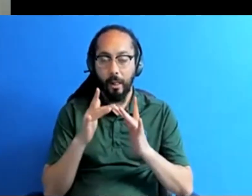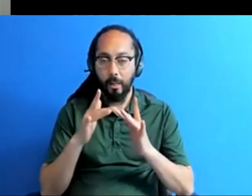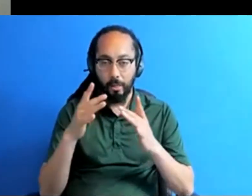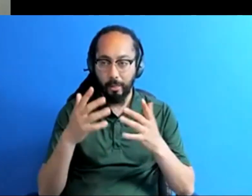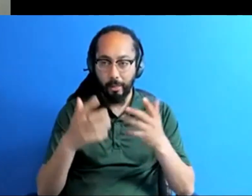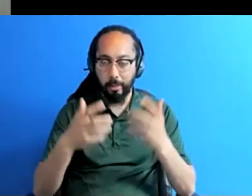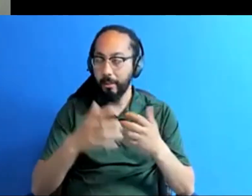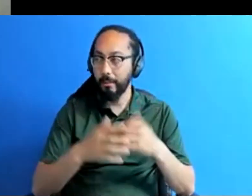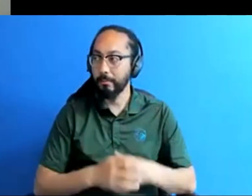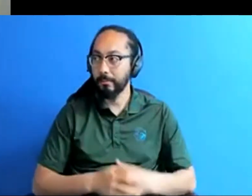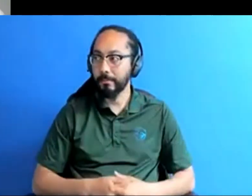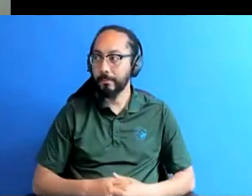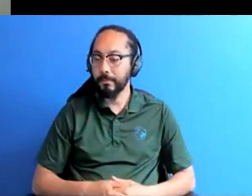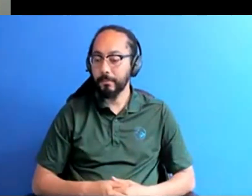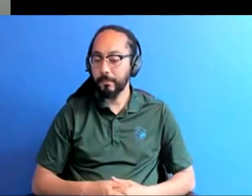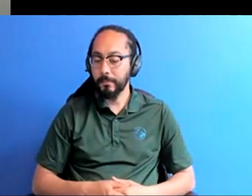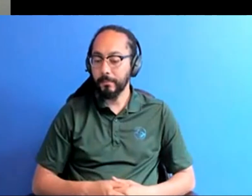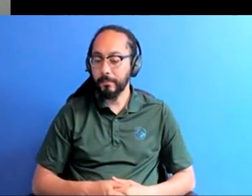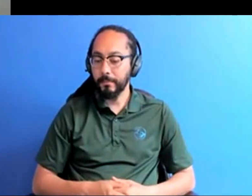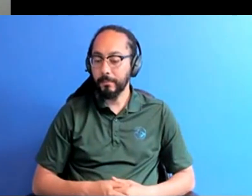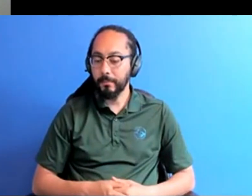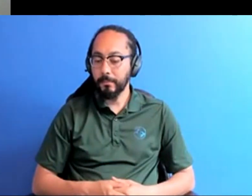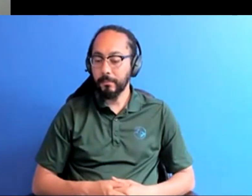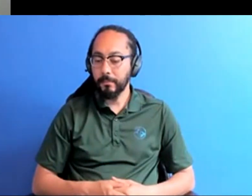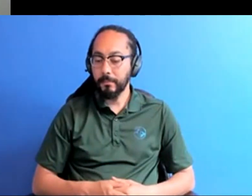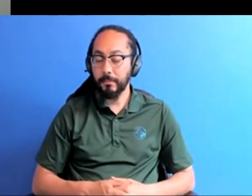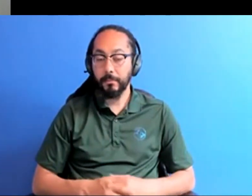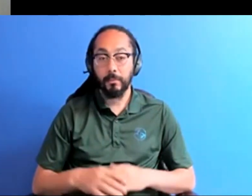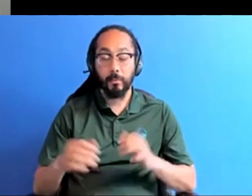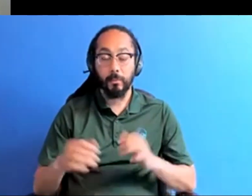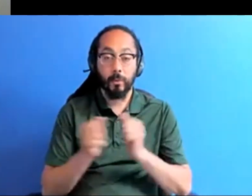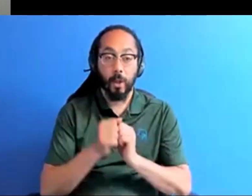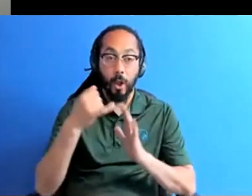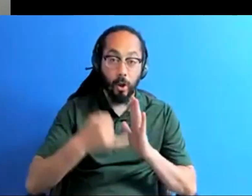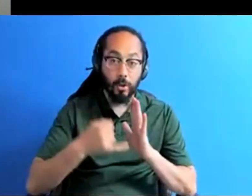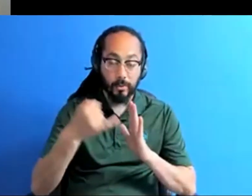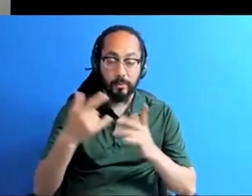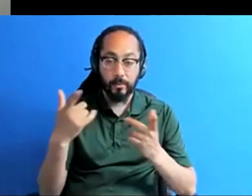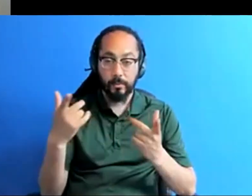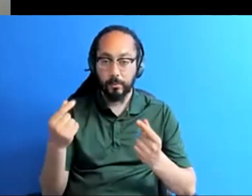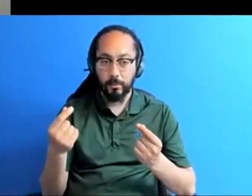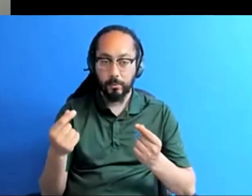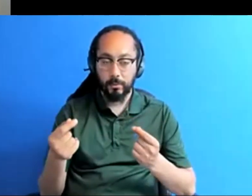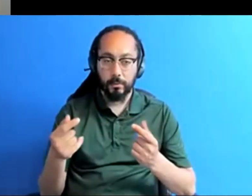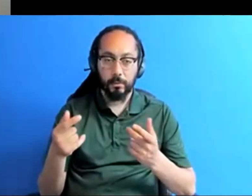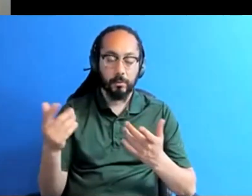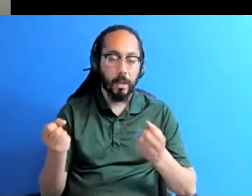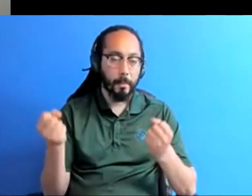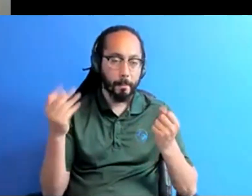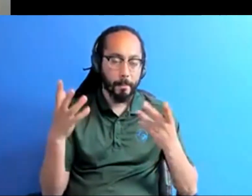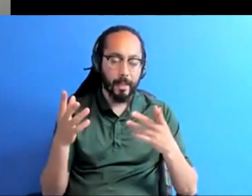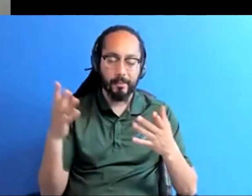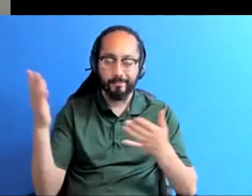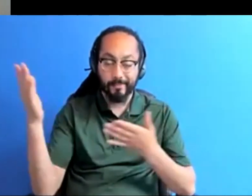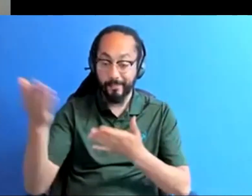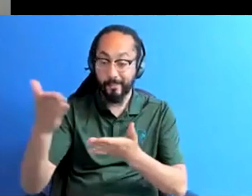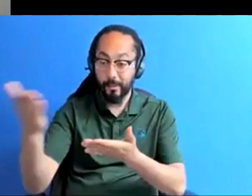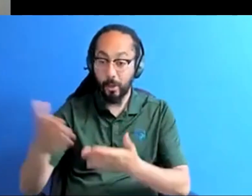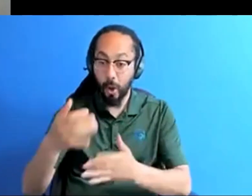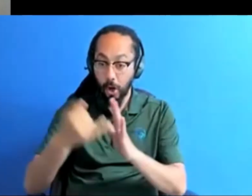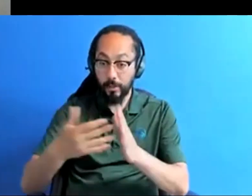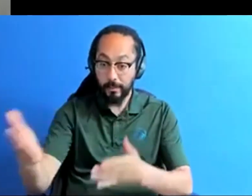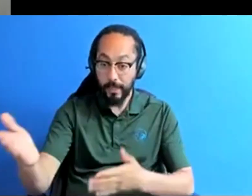So with our artists, and whenever I'm bringing anybody in, we also give multiple ways of doing things. So